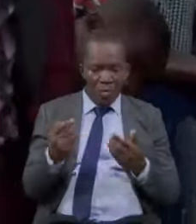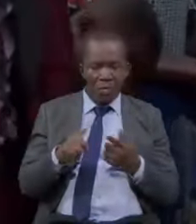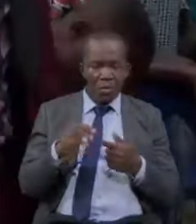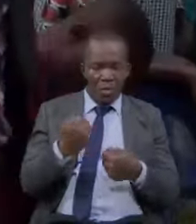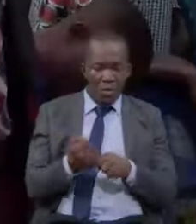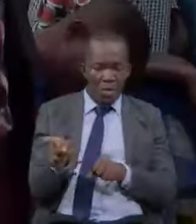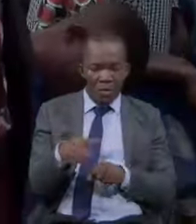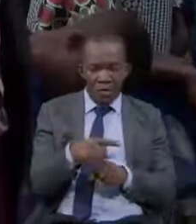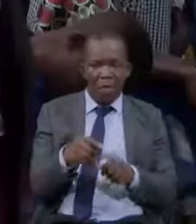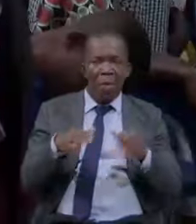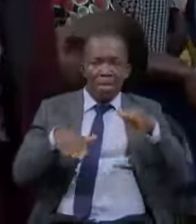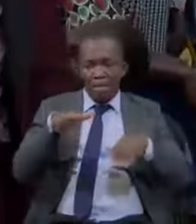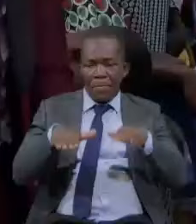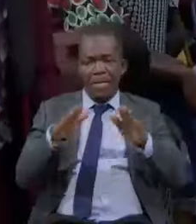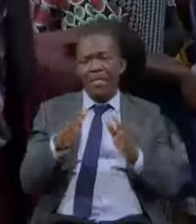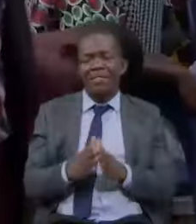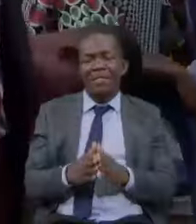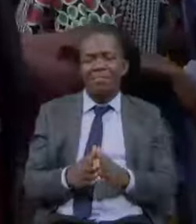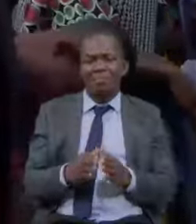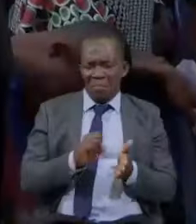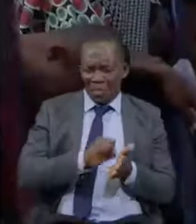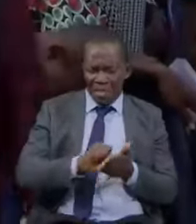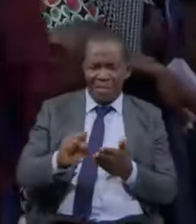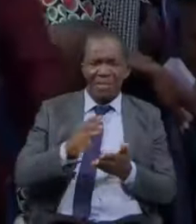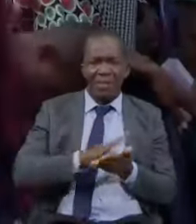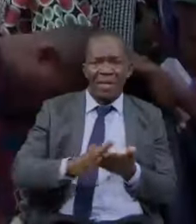steady, solid, real,